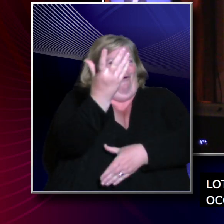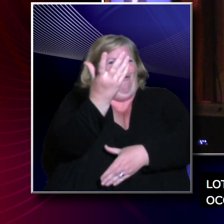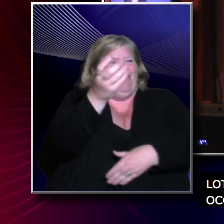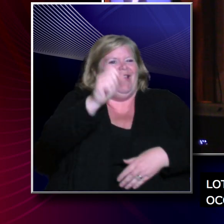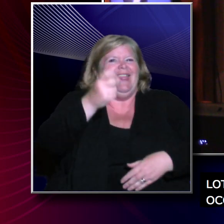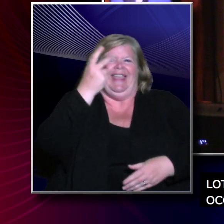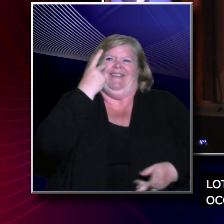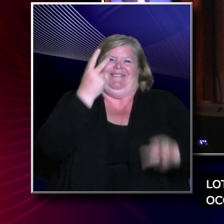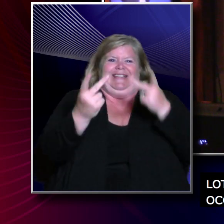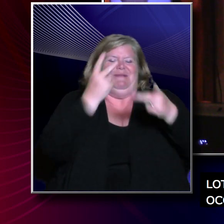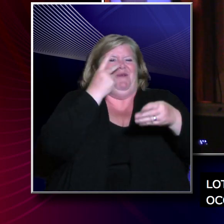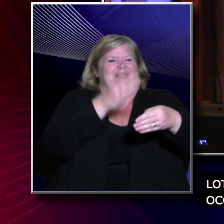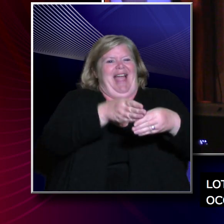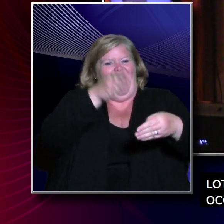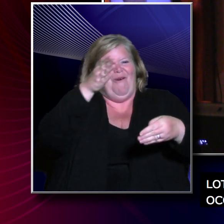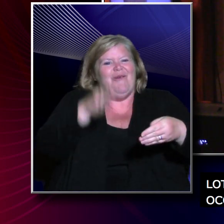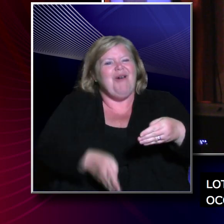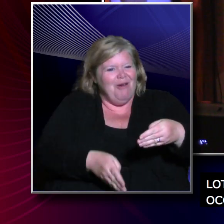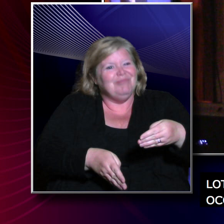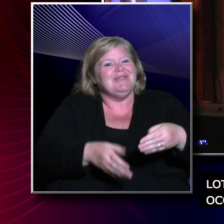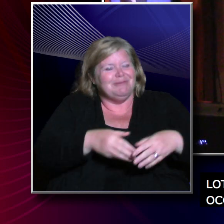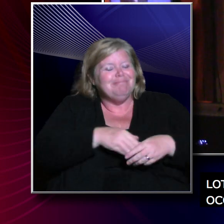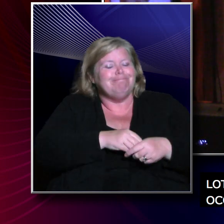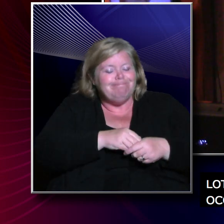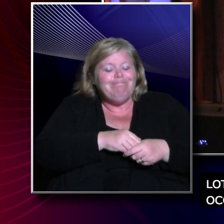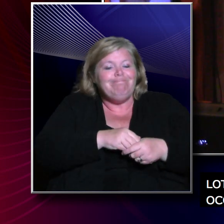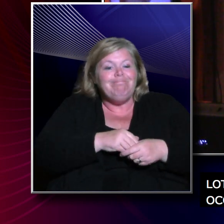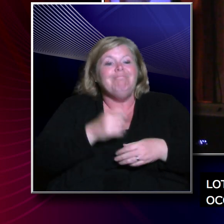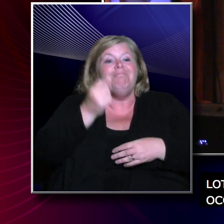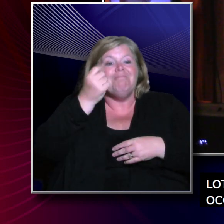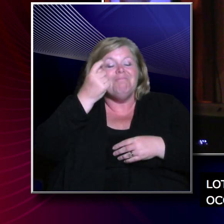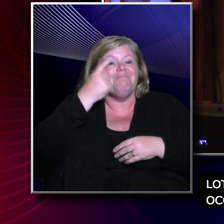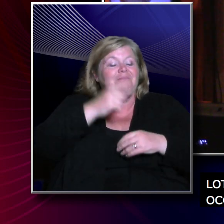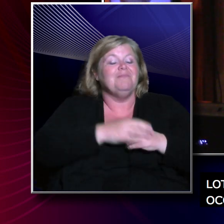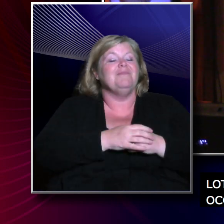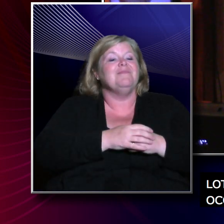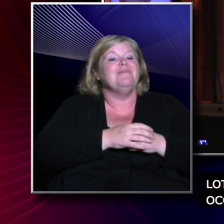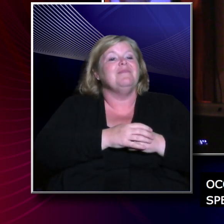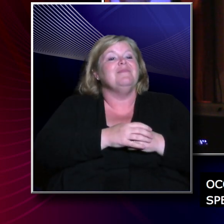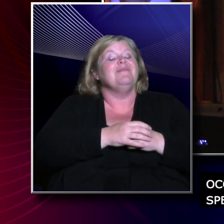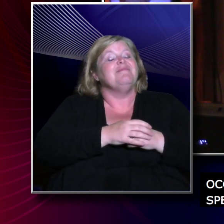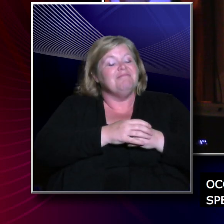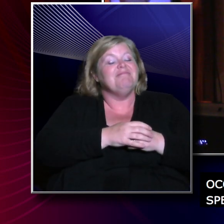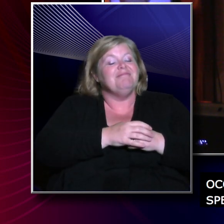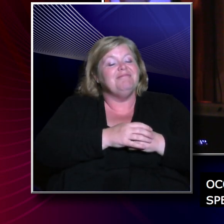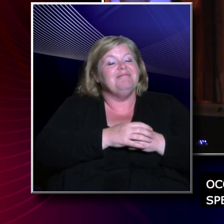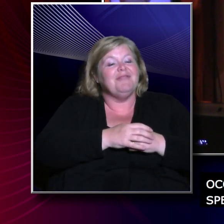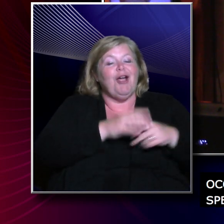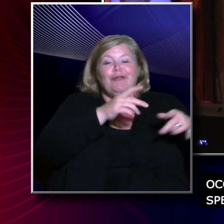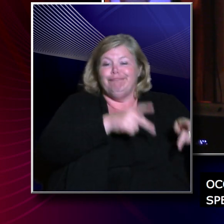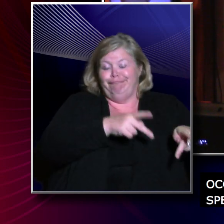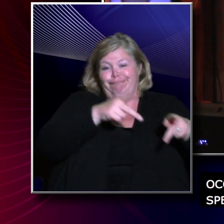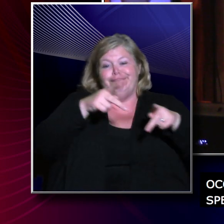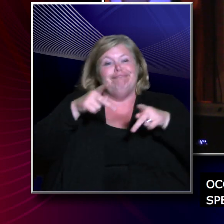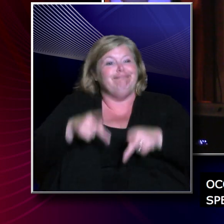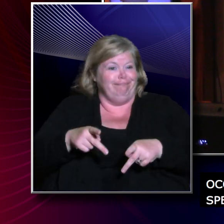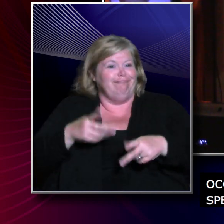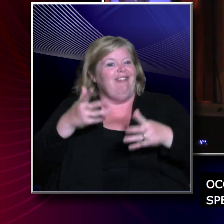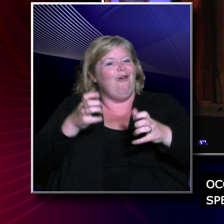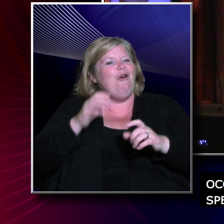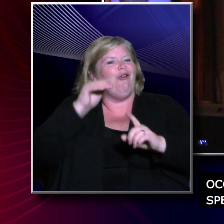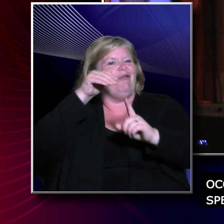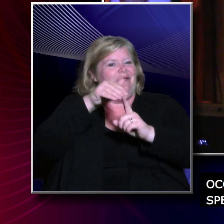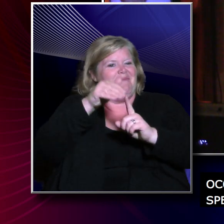visible outcomes that we want. So in speaking to that, I just want to remind you